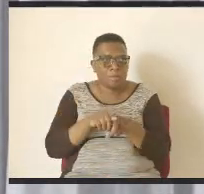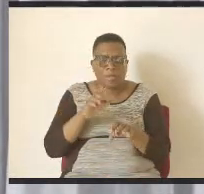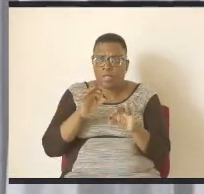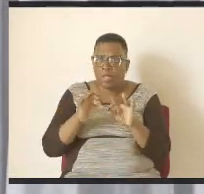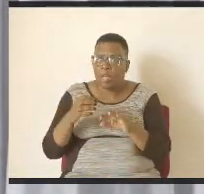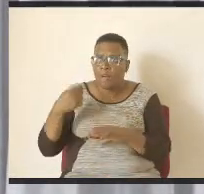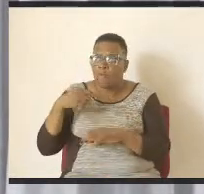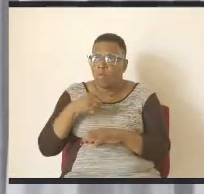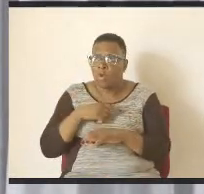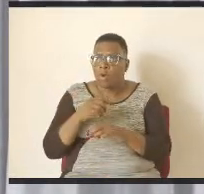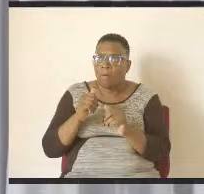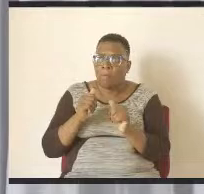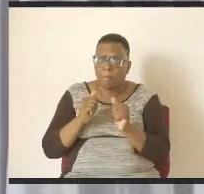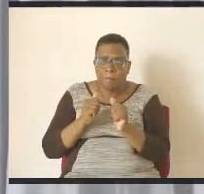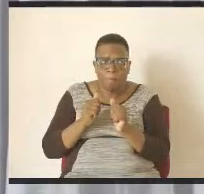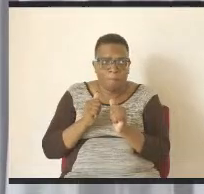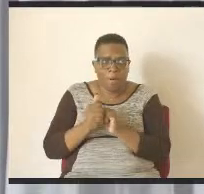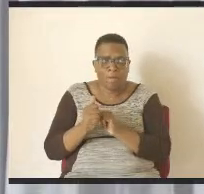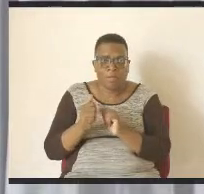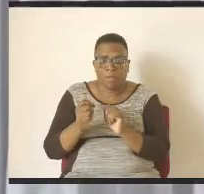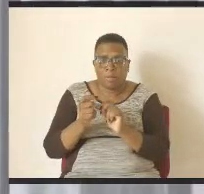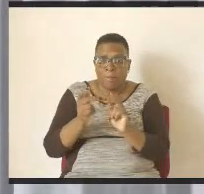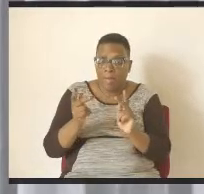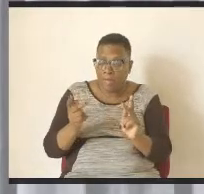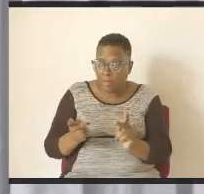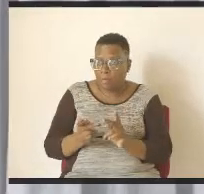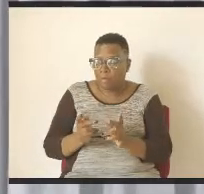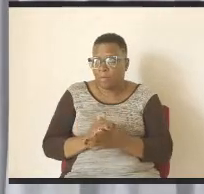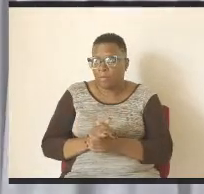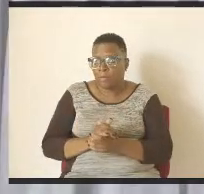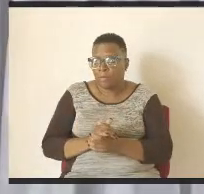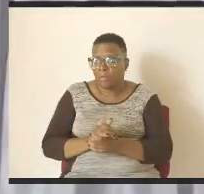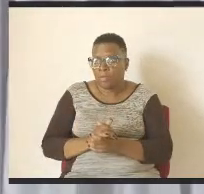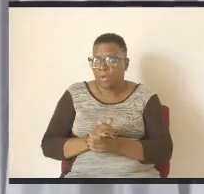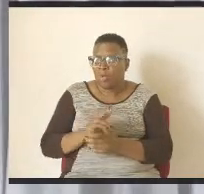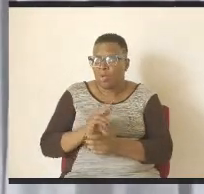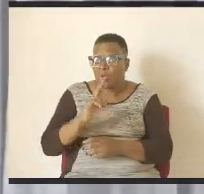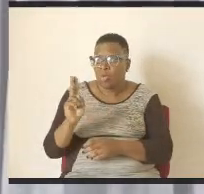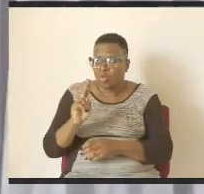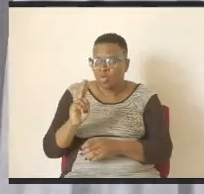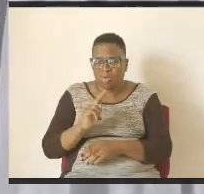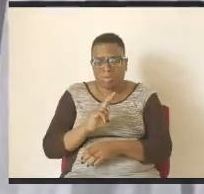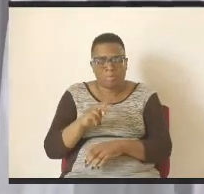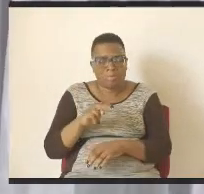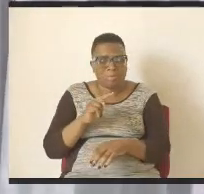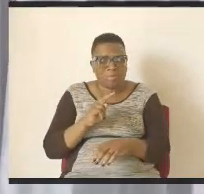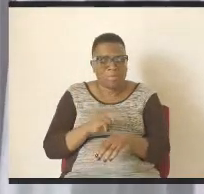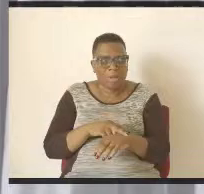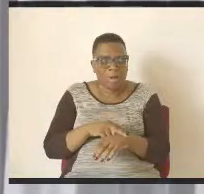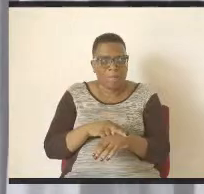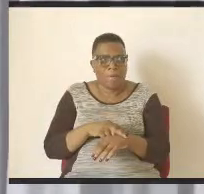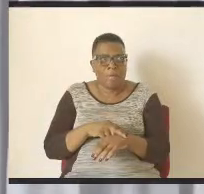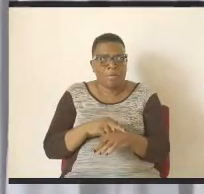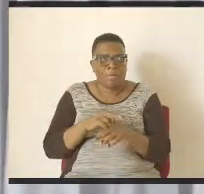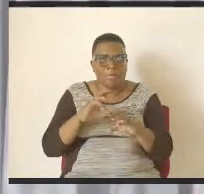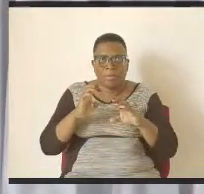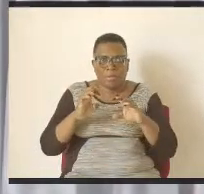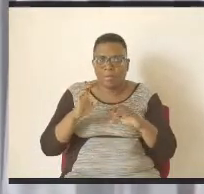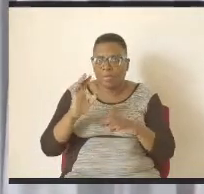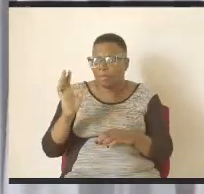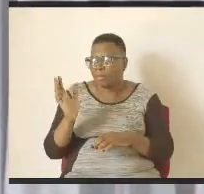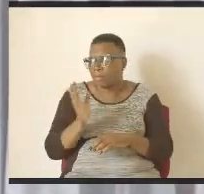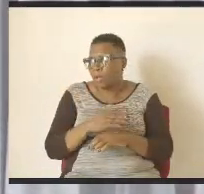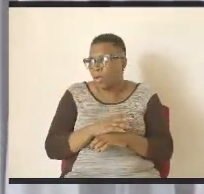to get past that place where we get used to this time. We'll get used to